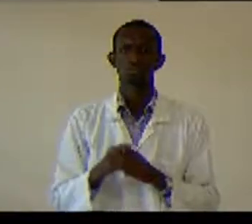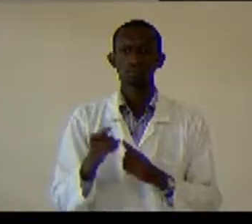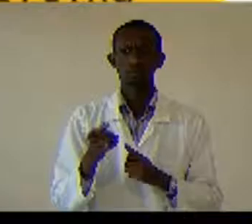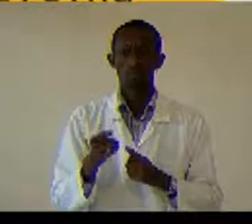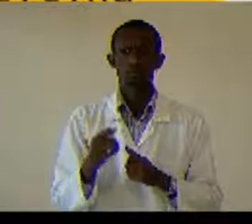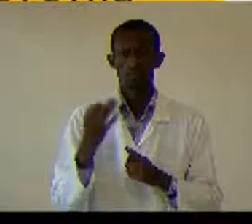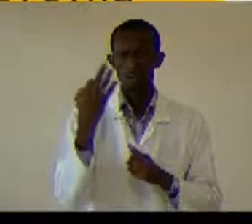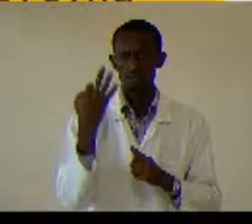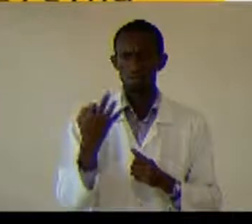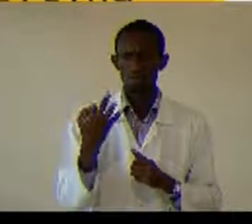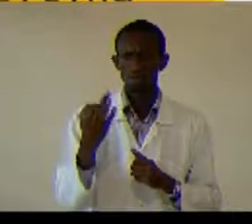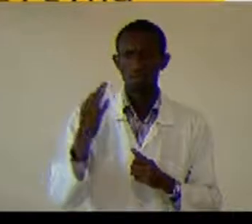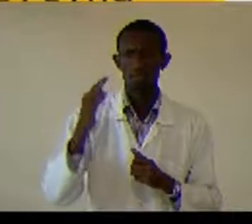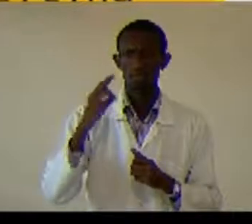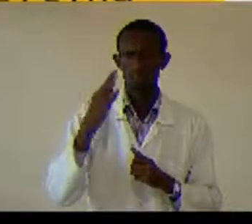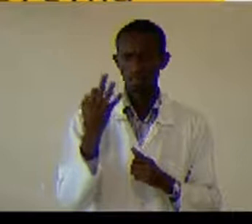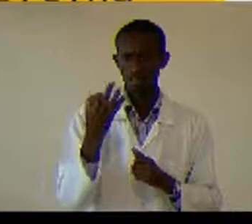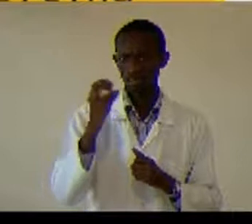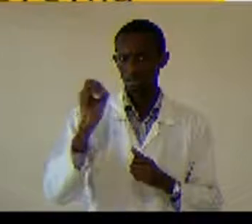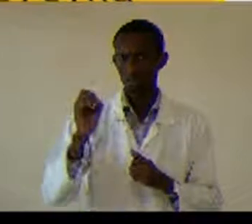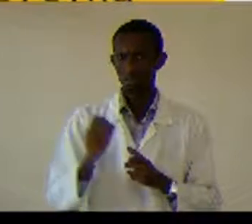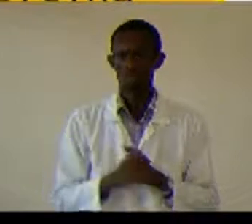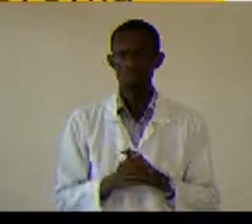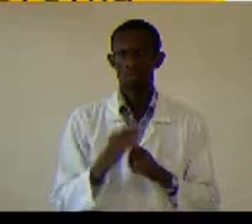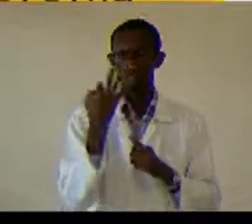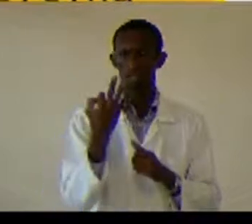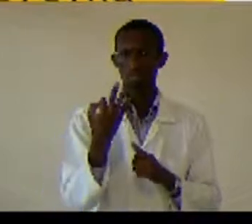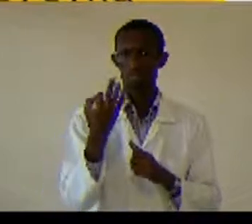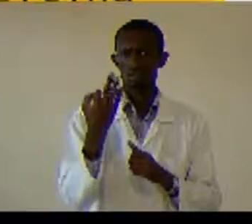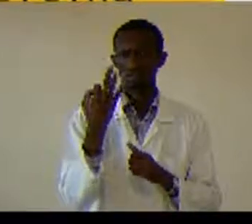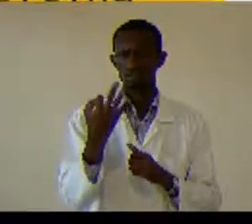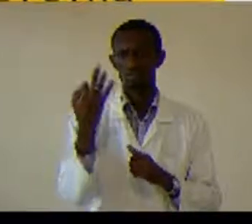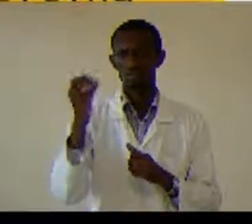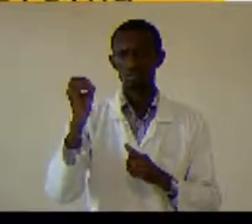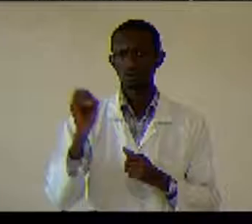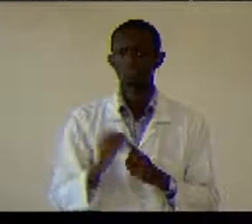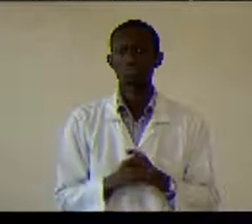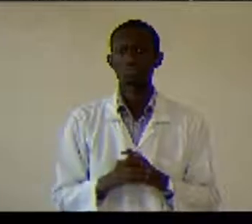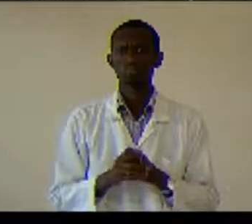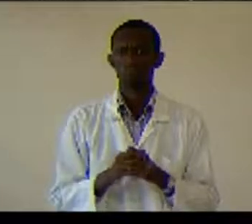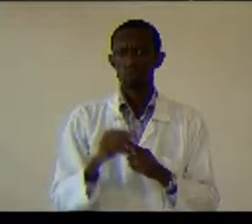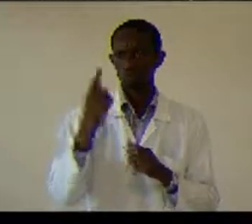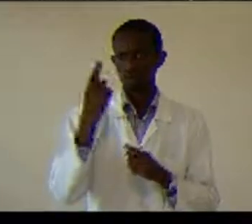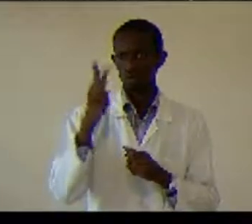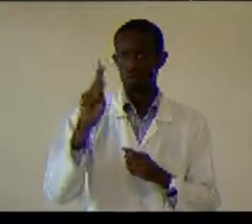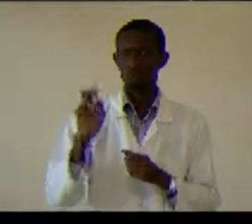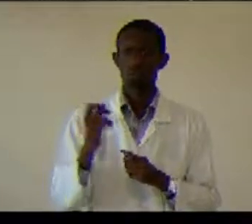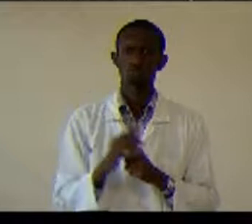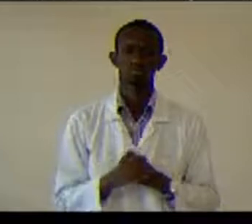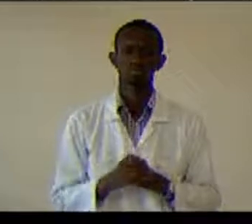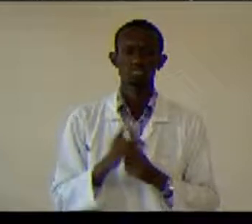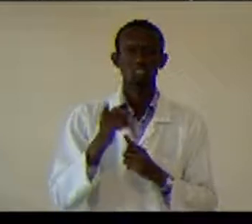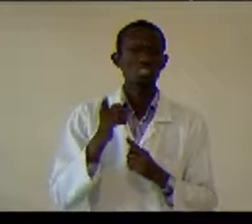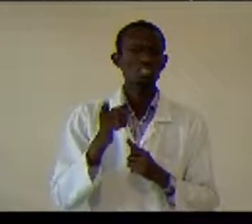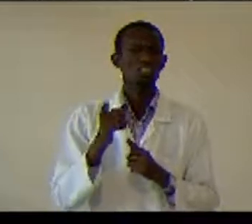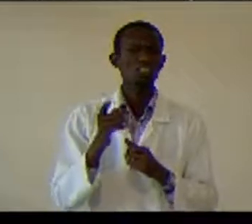330,000 joules per kilogram. So, what does this statement mean? This is very important. This statement